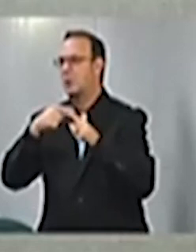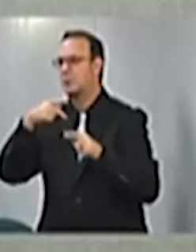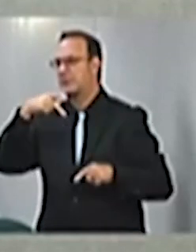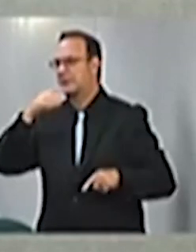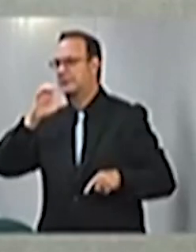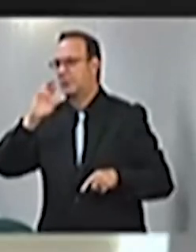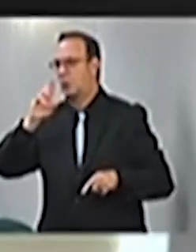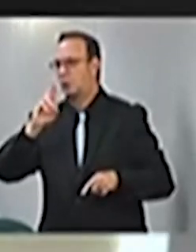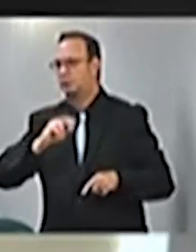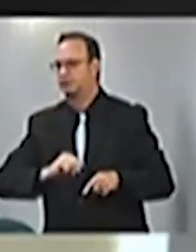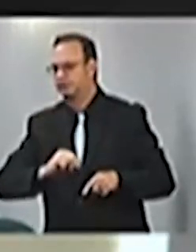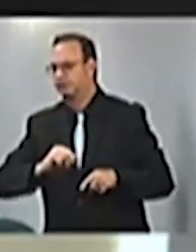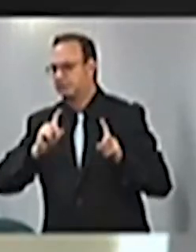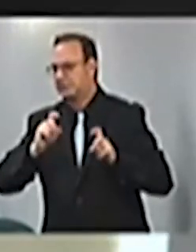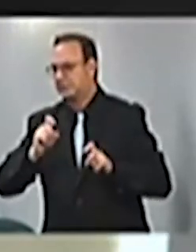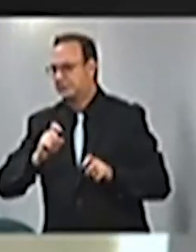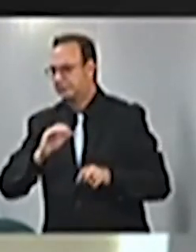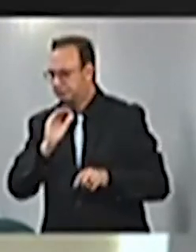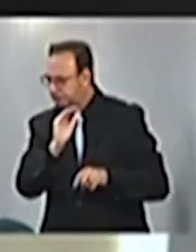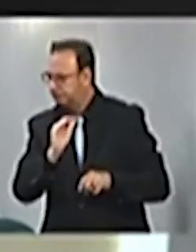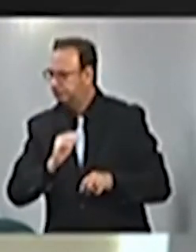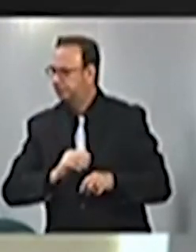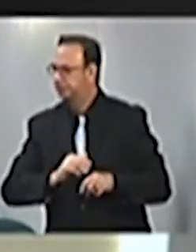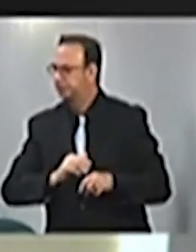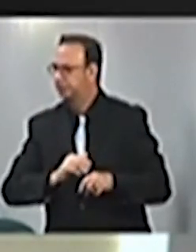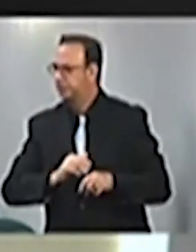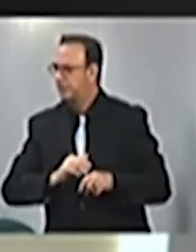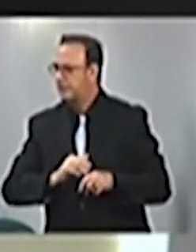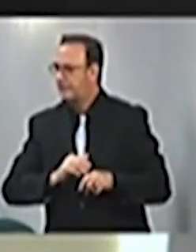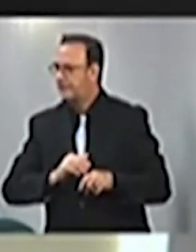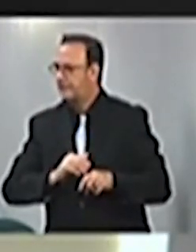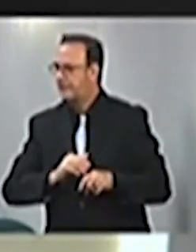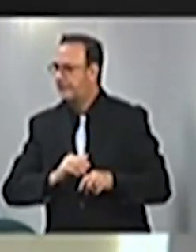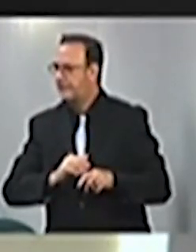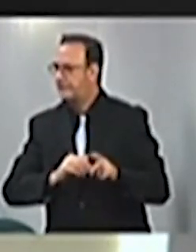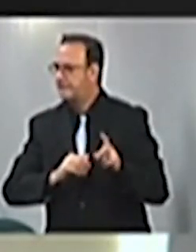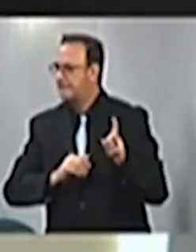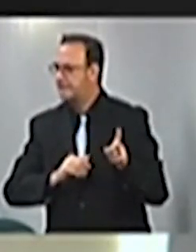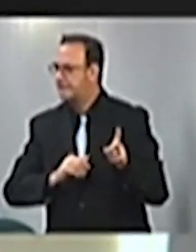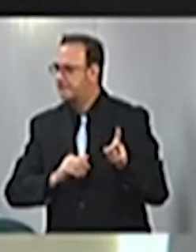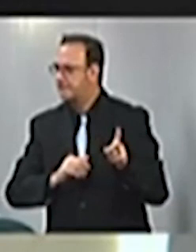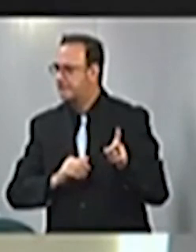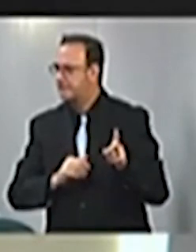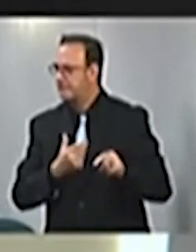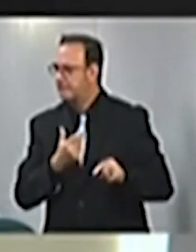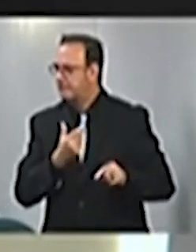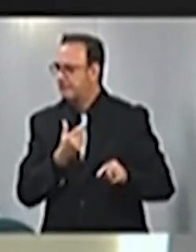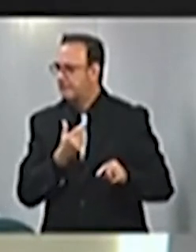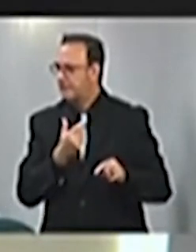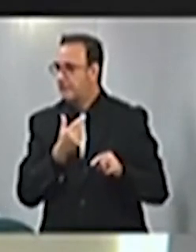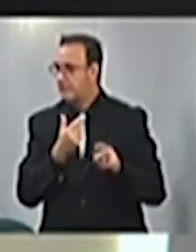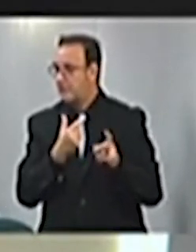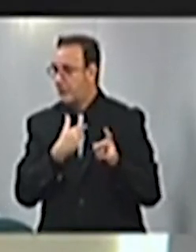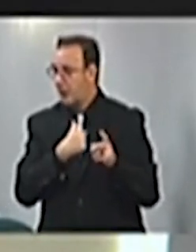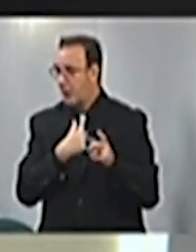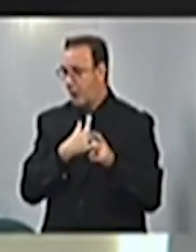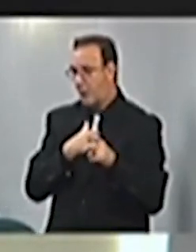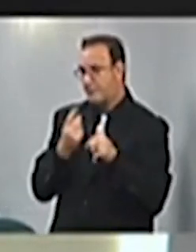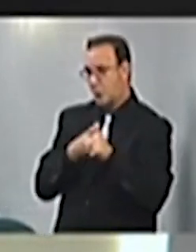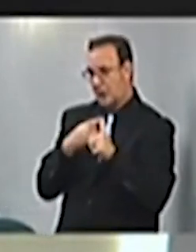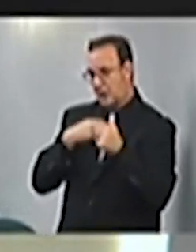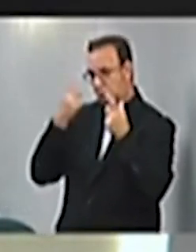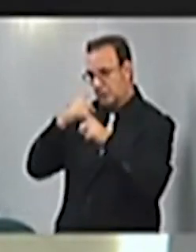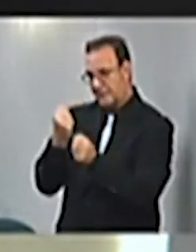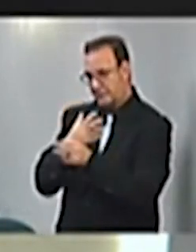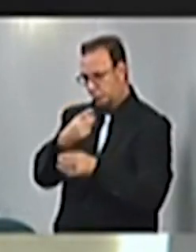everything that's been said before. It's important to point out that PCR testing is not used for,